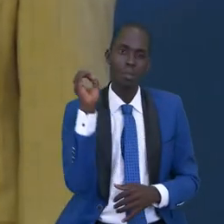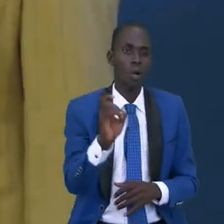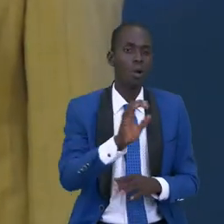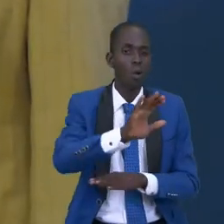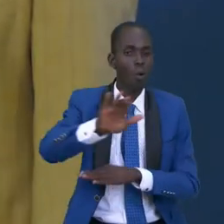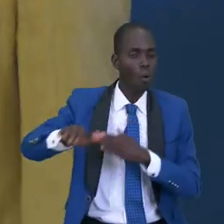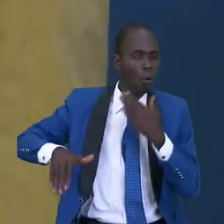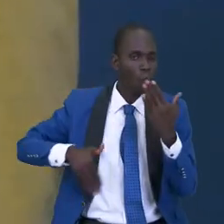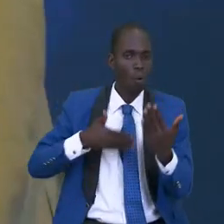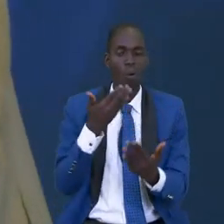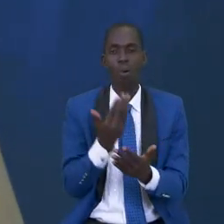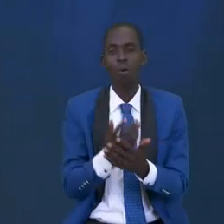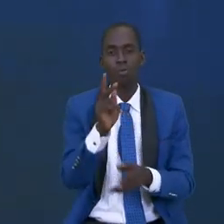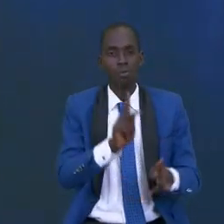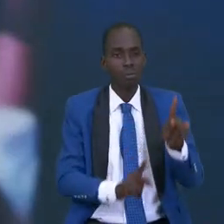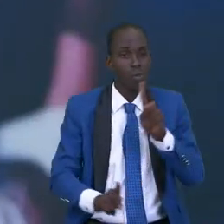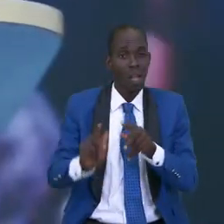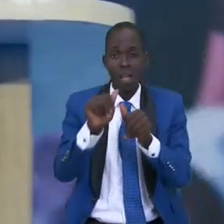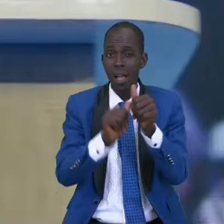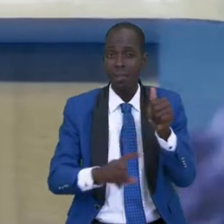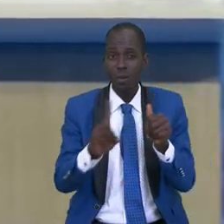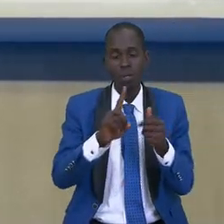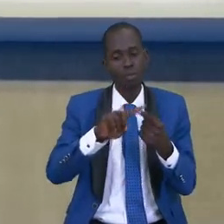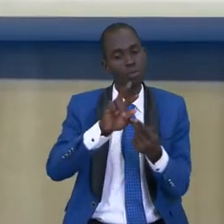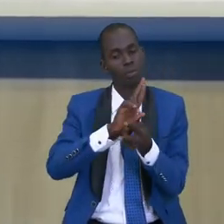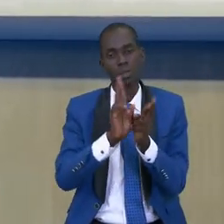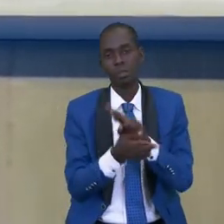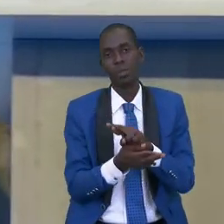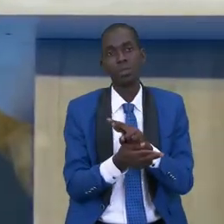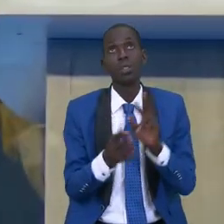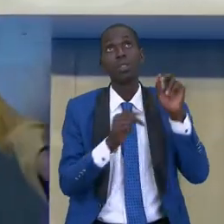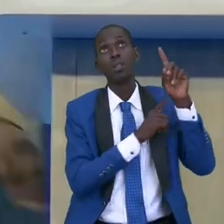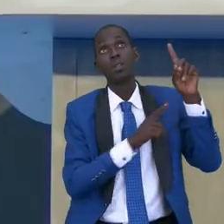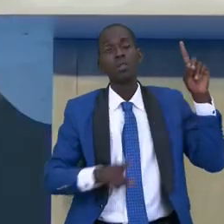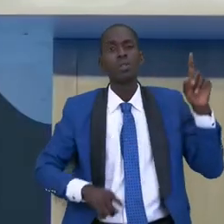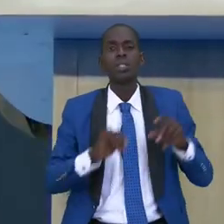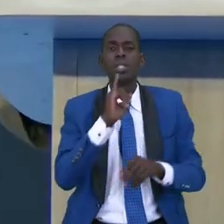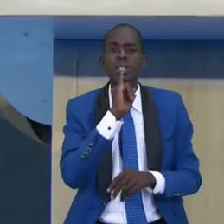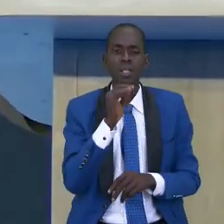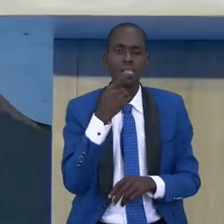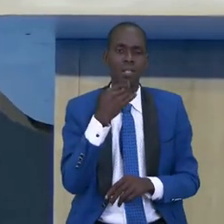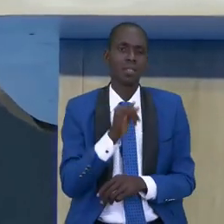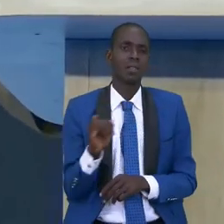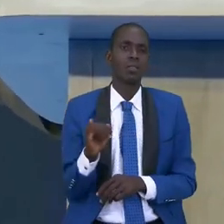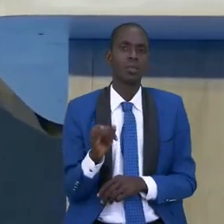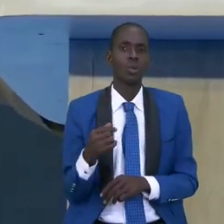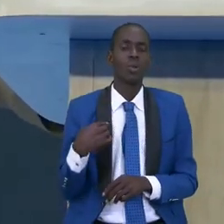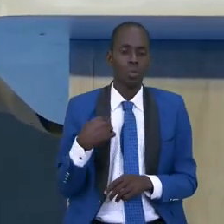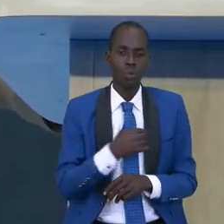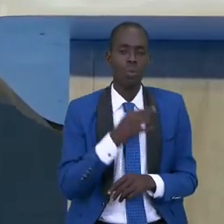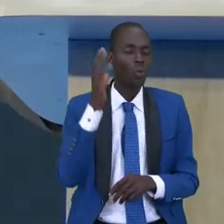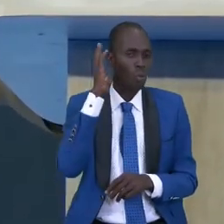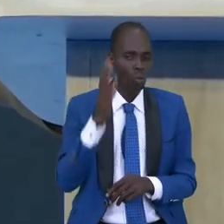men everywhere to repent. The Lord is saying, will settle the